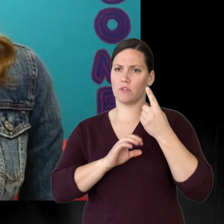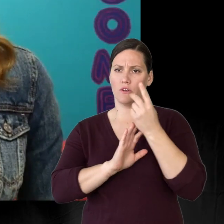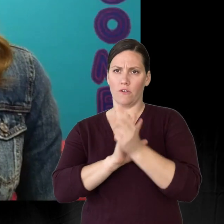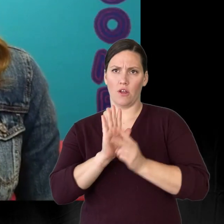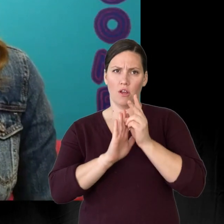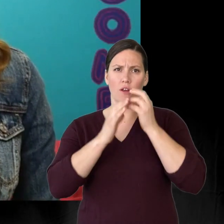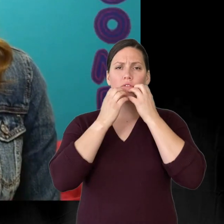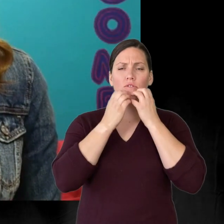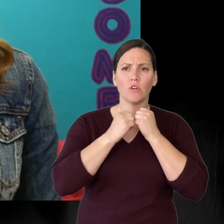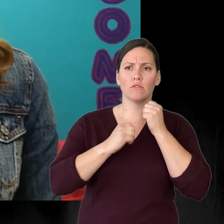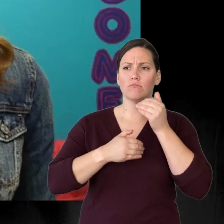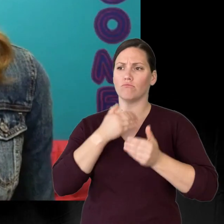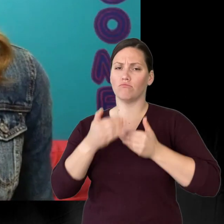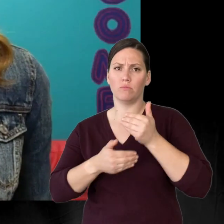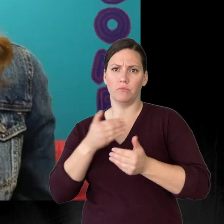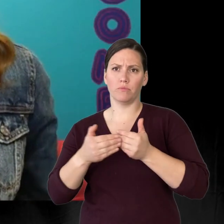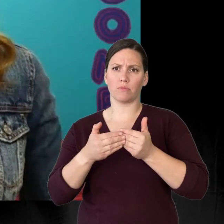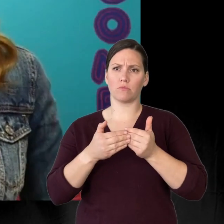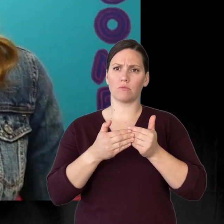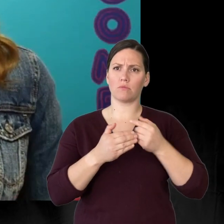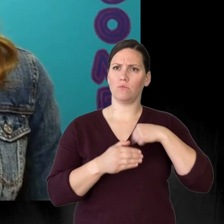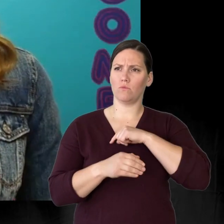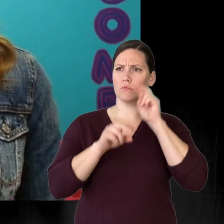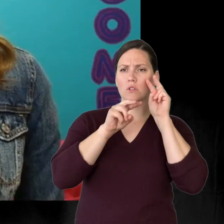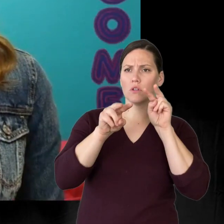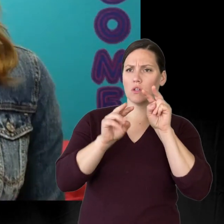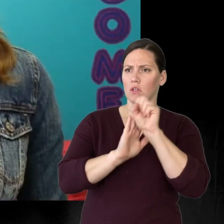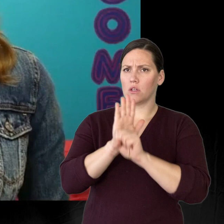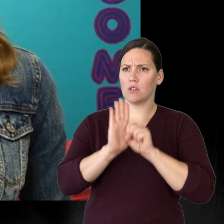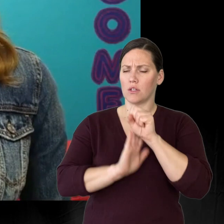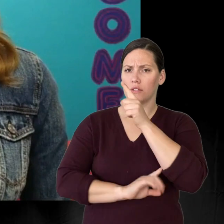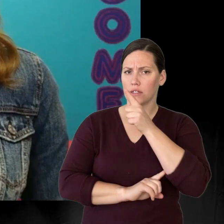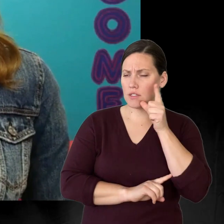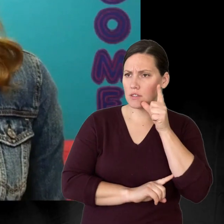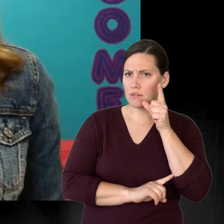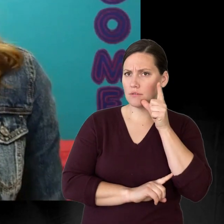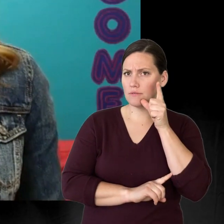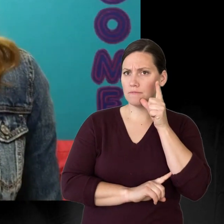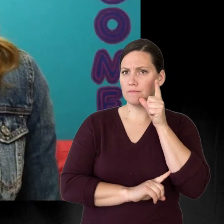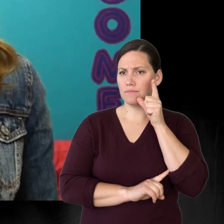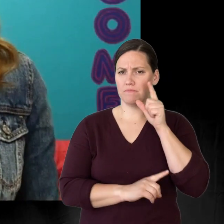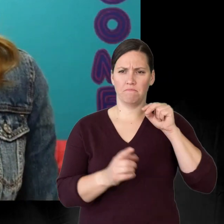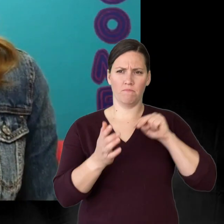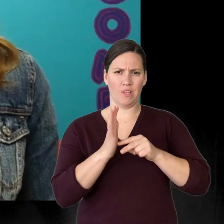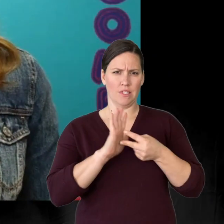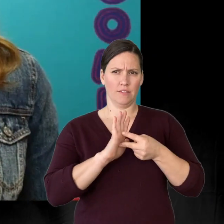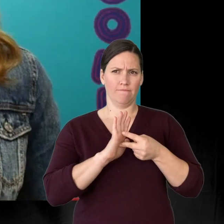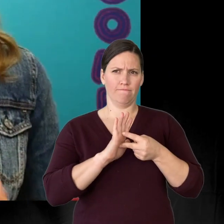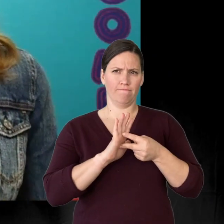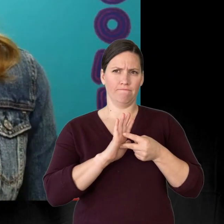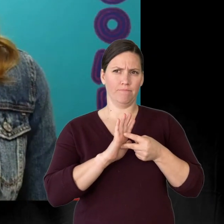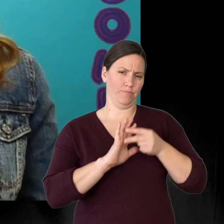video devotional series together again. And since we're stepping into the season of Lent, it only makes sense that it be a Lenten devotional